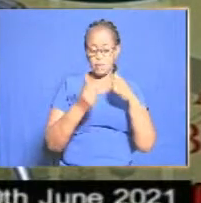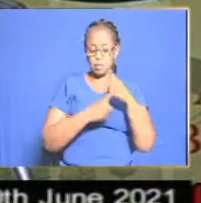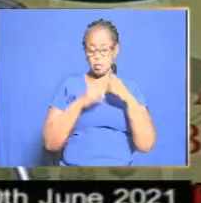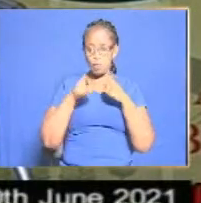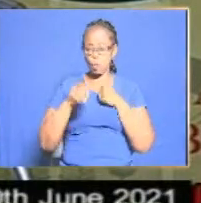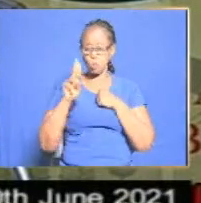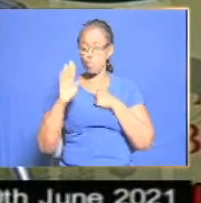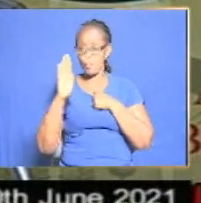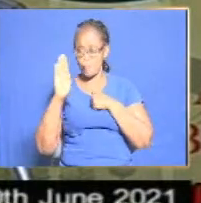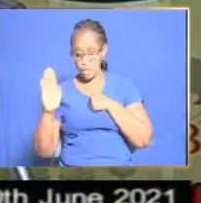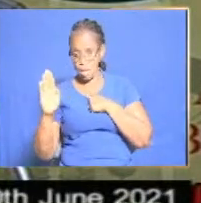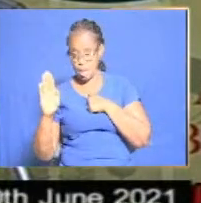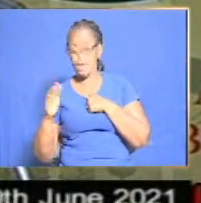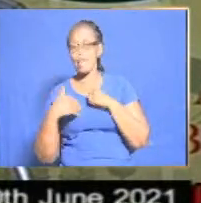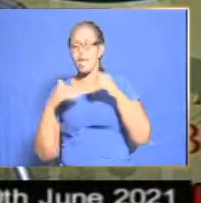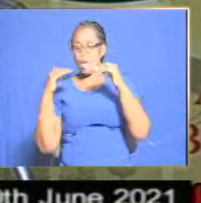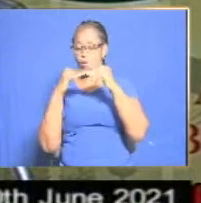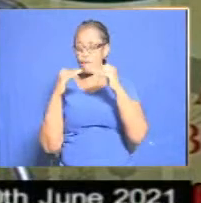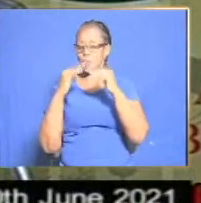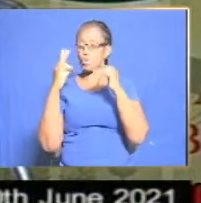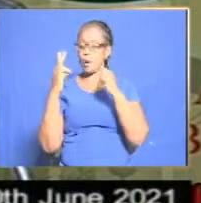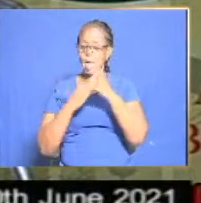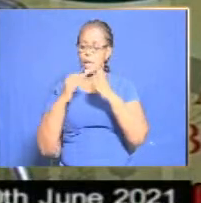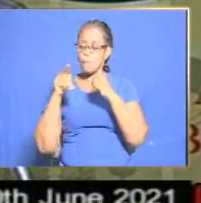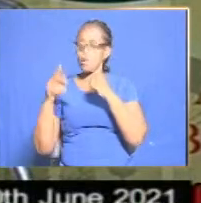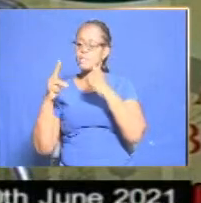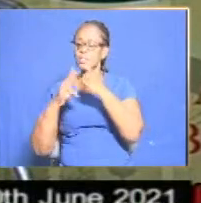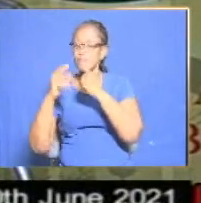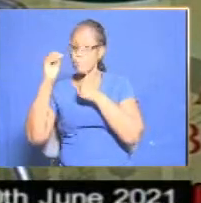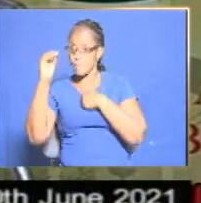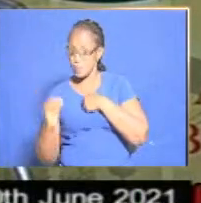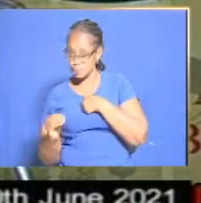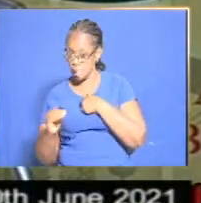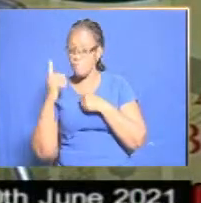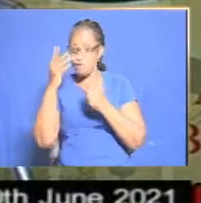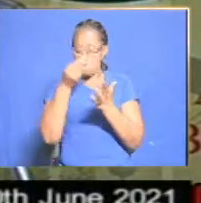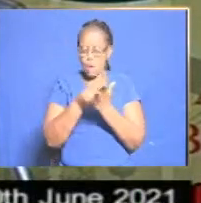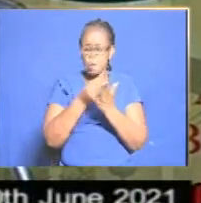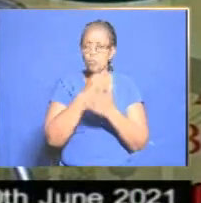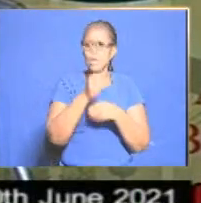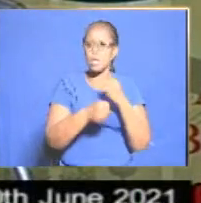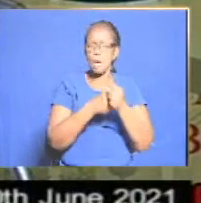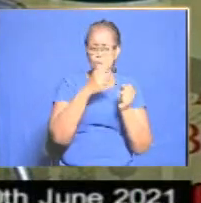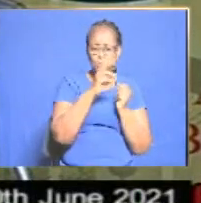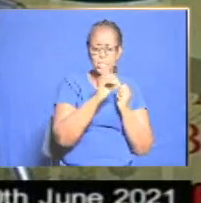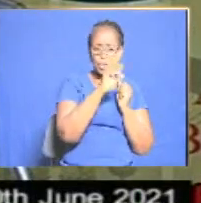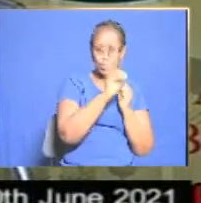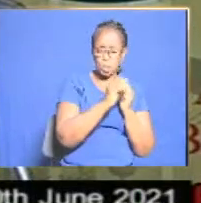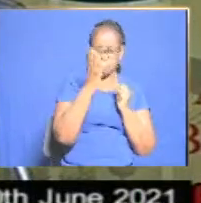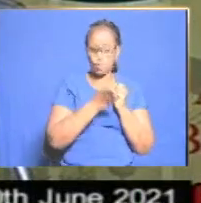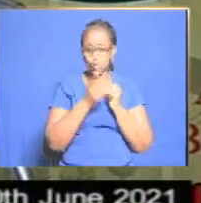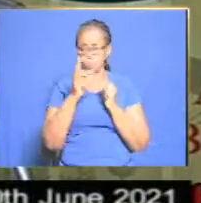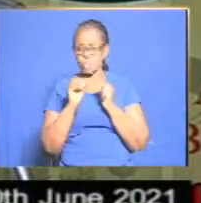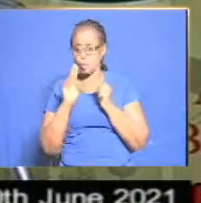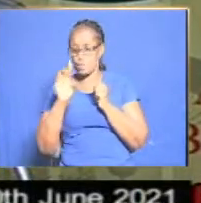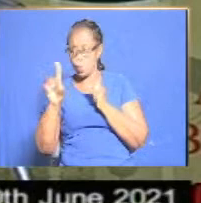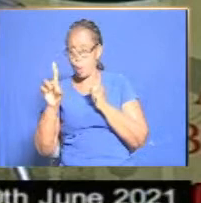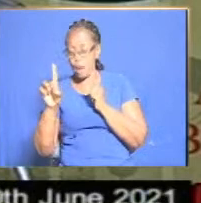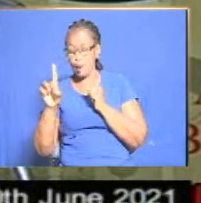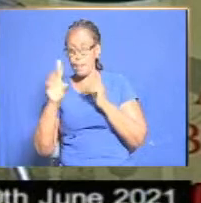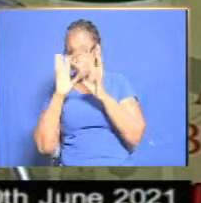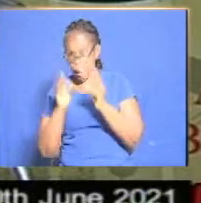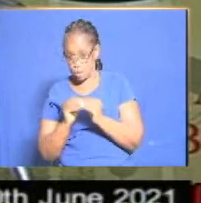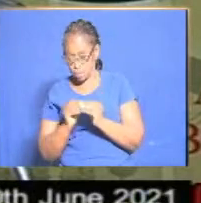₱976.2 billion, equivalent to 8.7% of GDP in the financial year 2020-21 budget. The fiscal deficit in